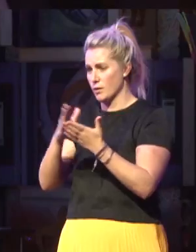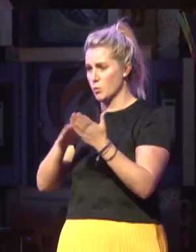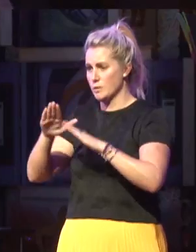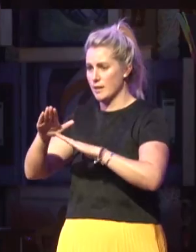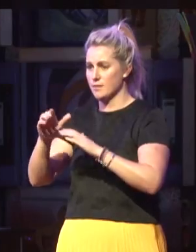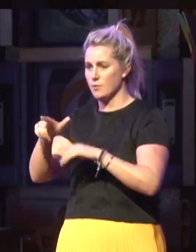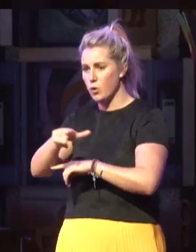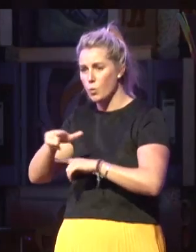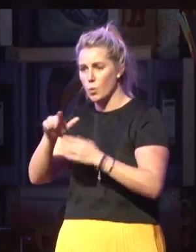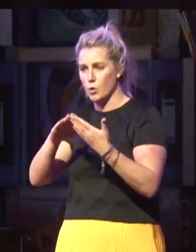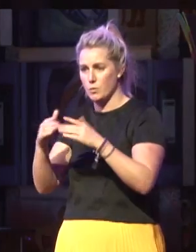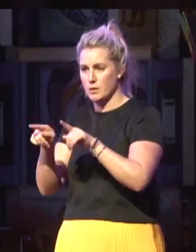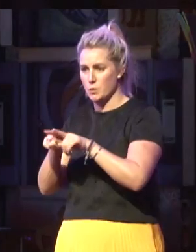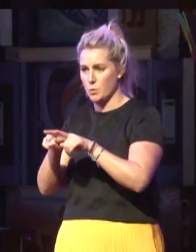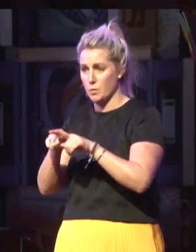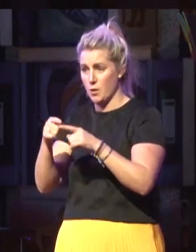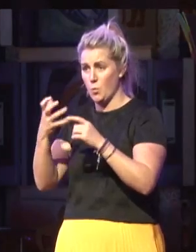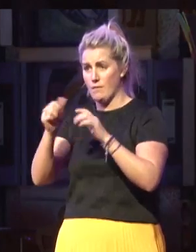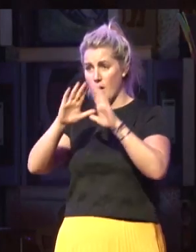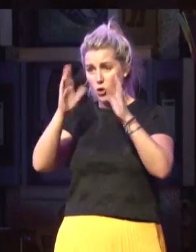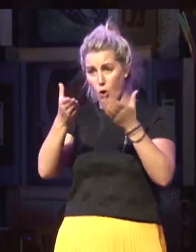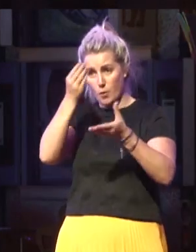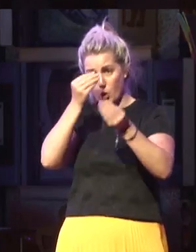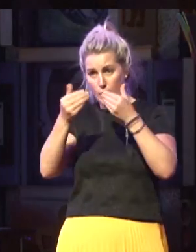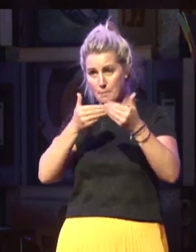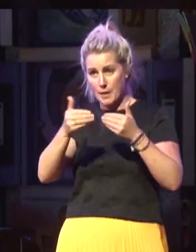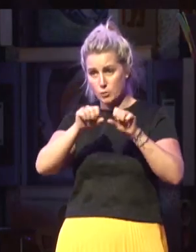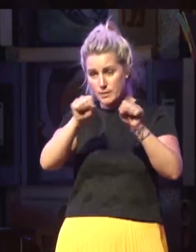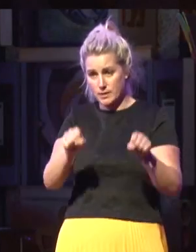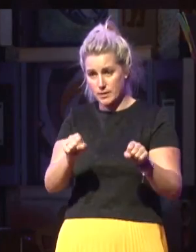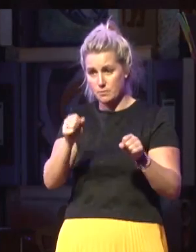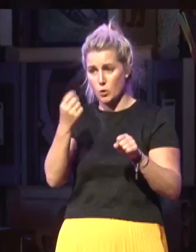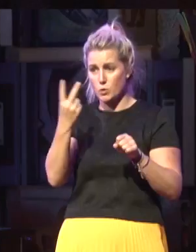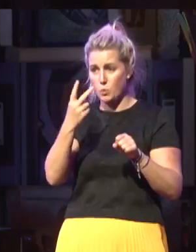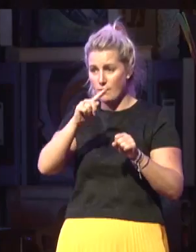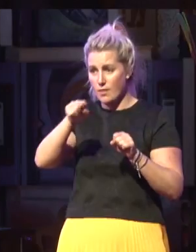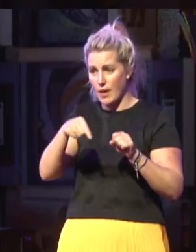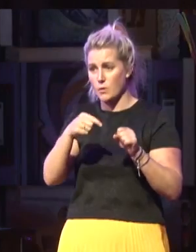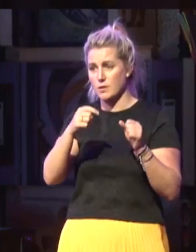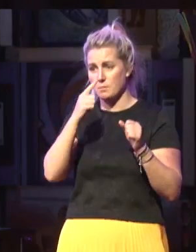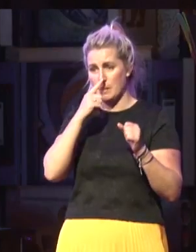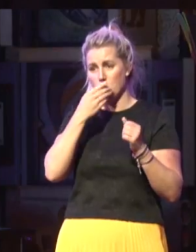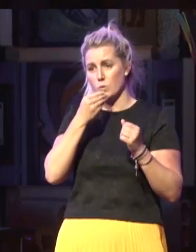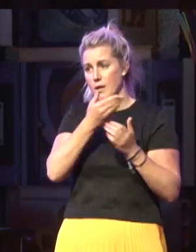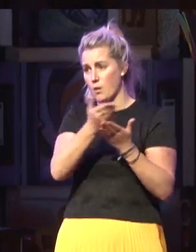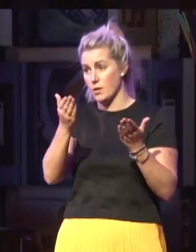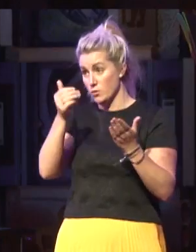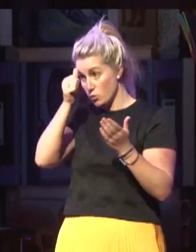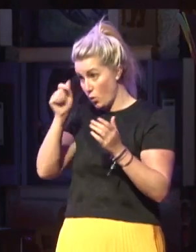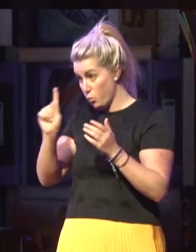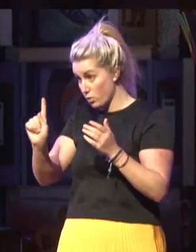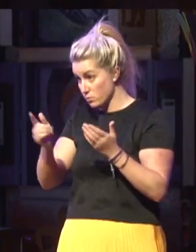community. We have a global learning management system which our 12,000 associates use. Any ideas what it is?